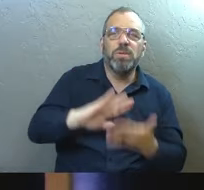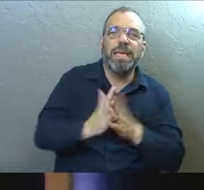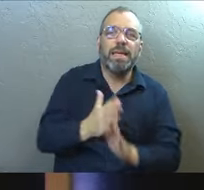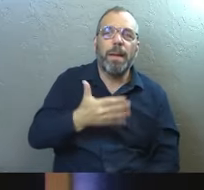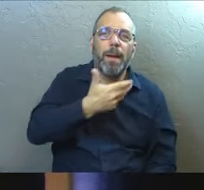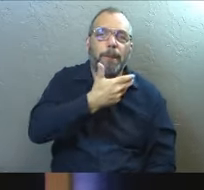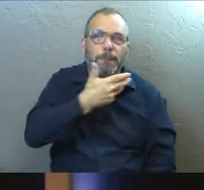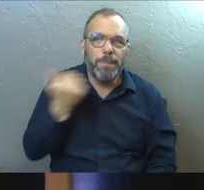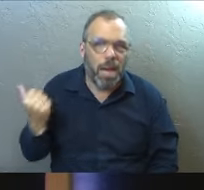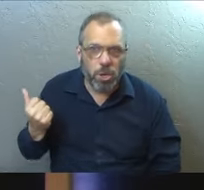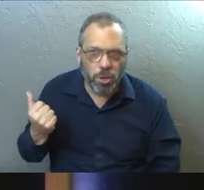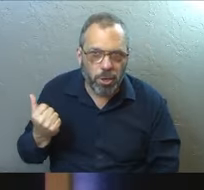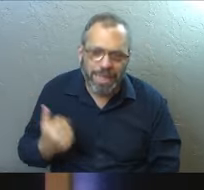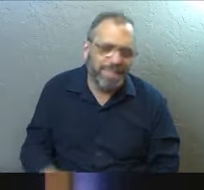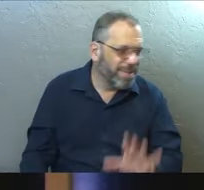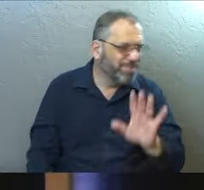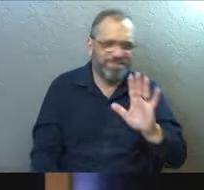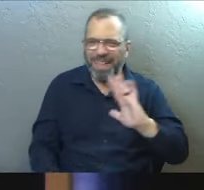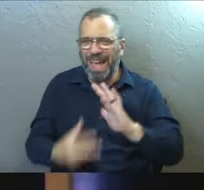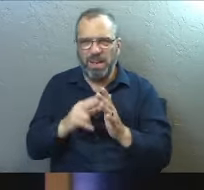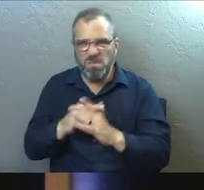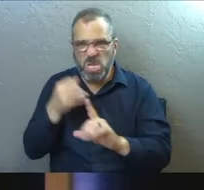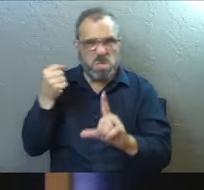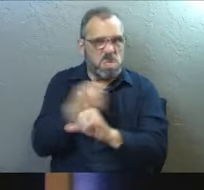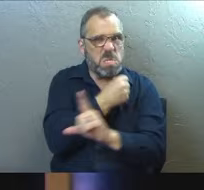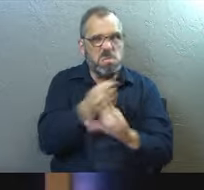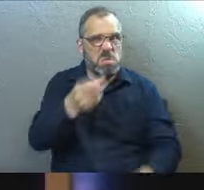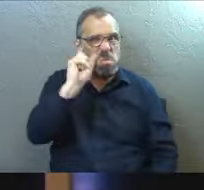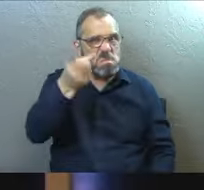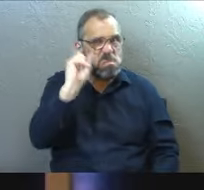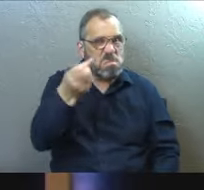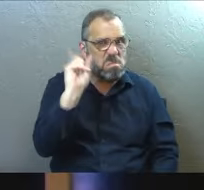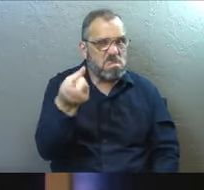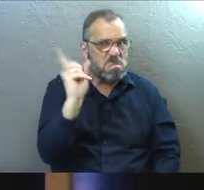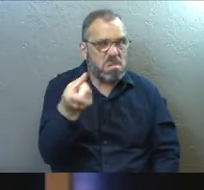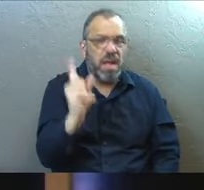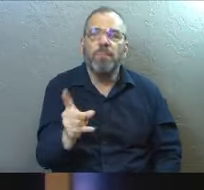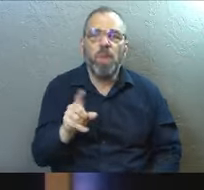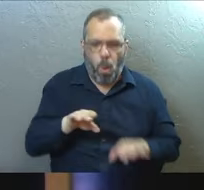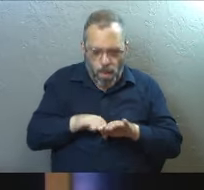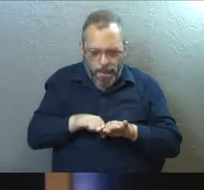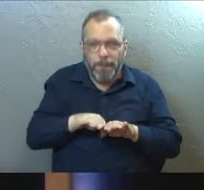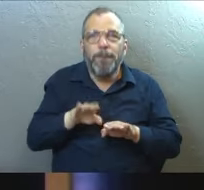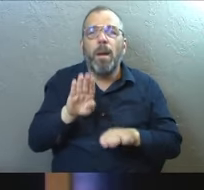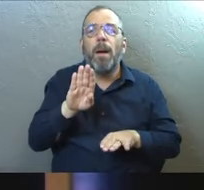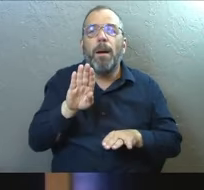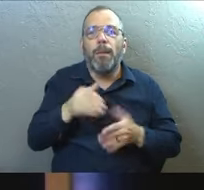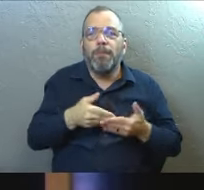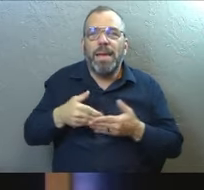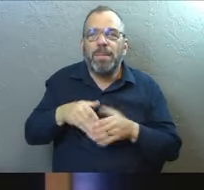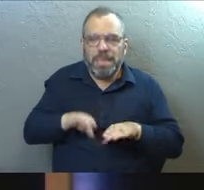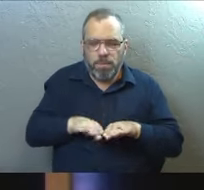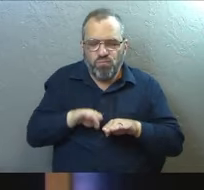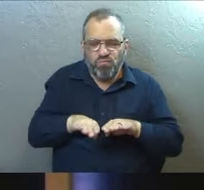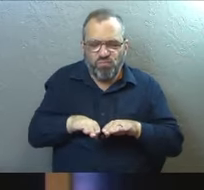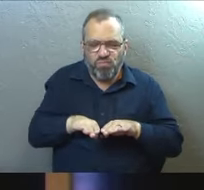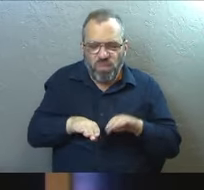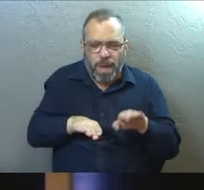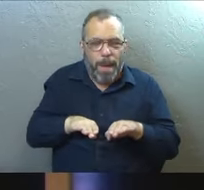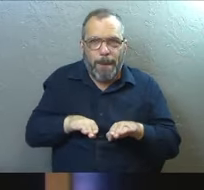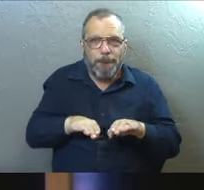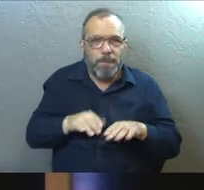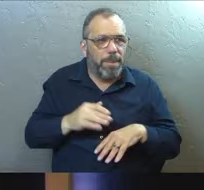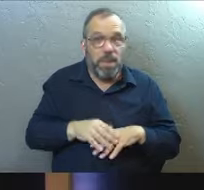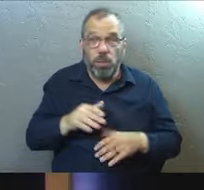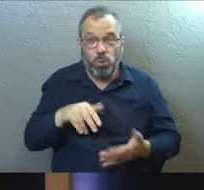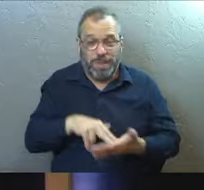better. And I'm not saying any of this to beat us up, right? Like, baby steps are steps. And if you, like, maybe you're going to be like the whisper singer